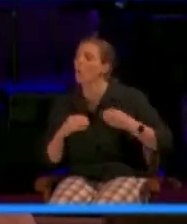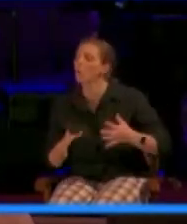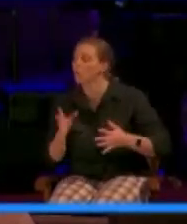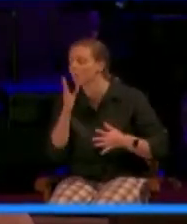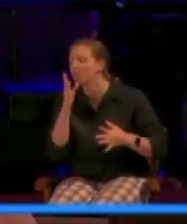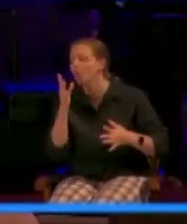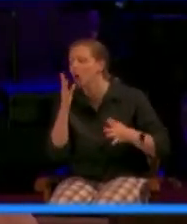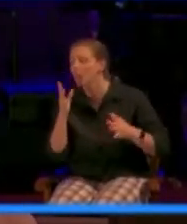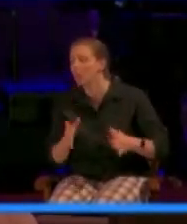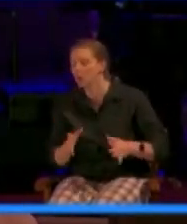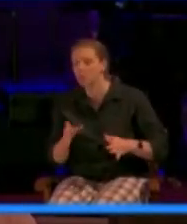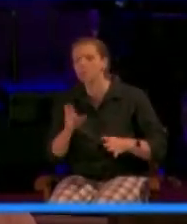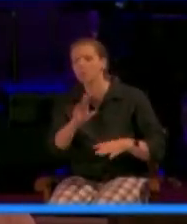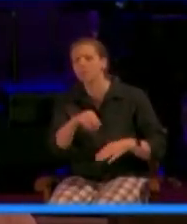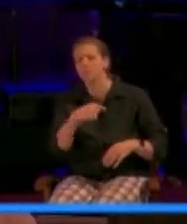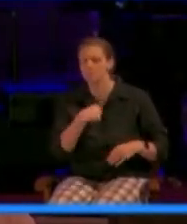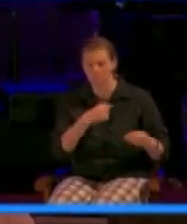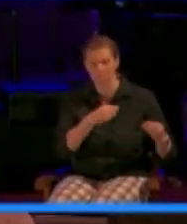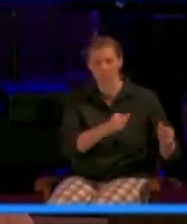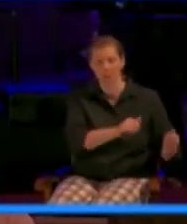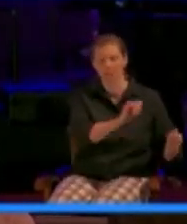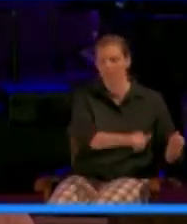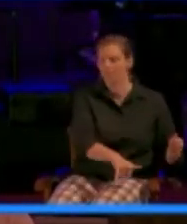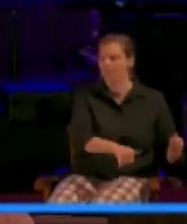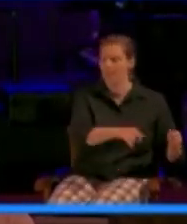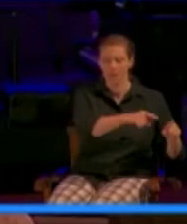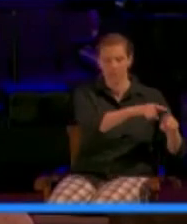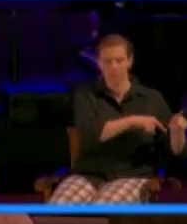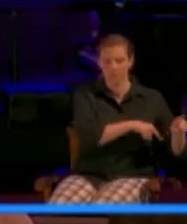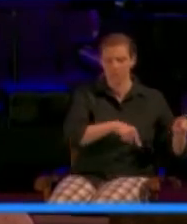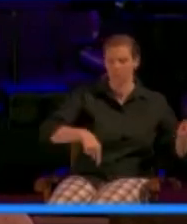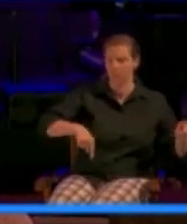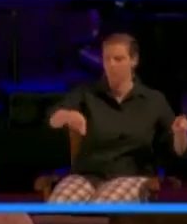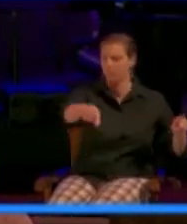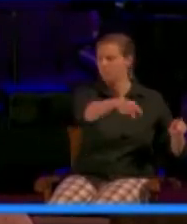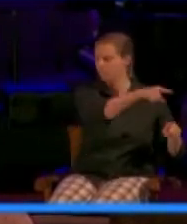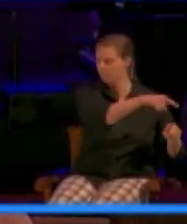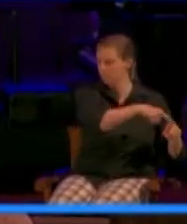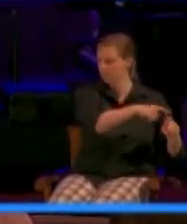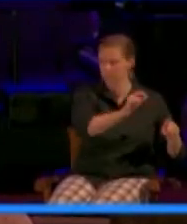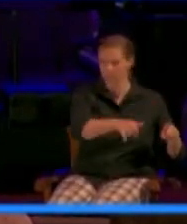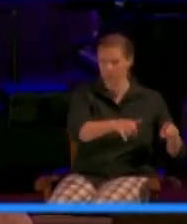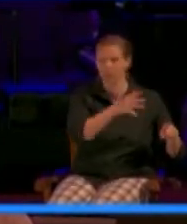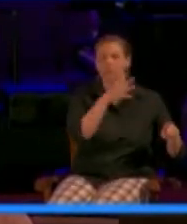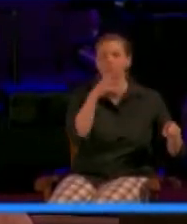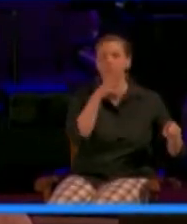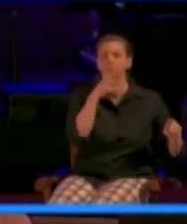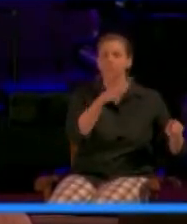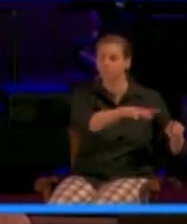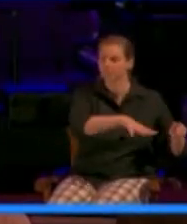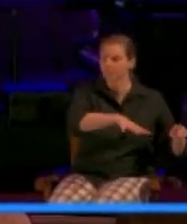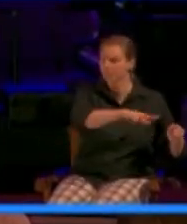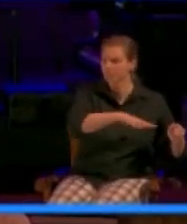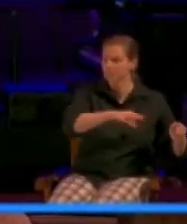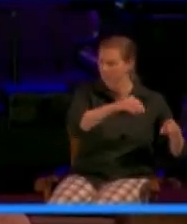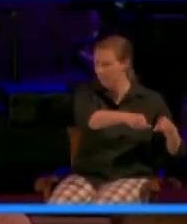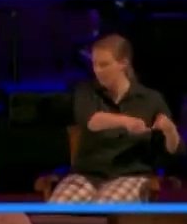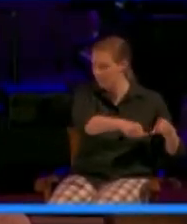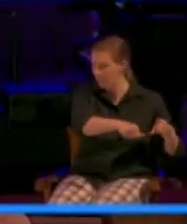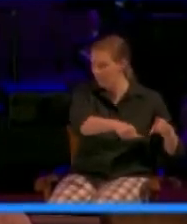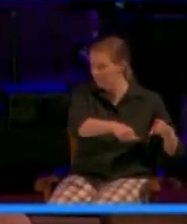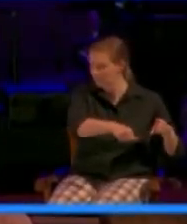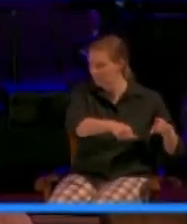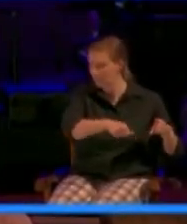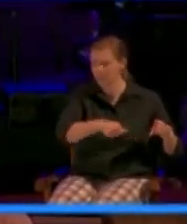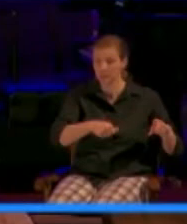So you know what he does? He puts it back in the ground, and he so wants this. He's got all these things he has amassed throughout